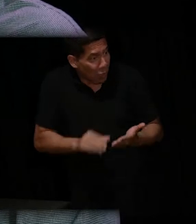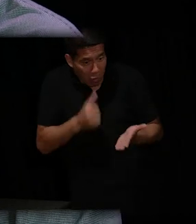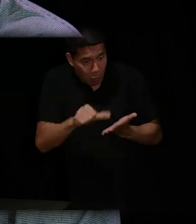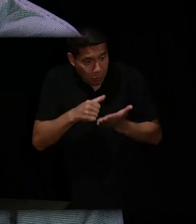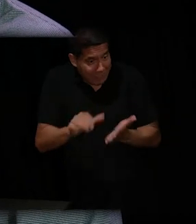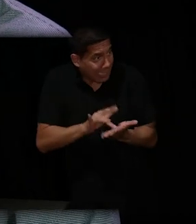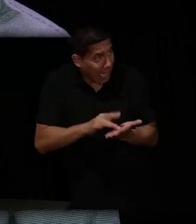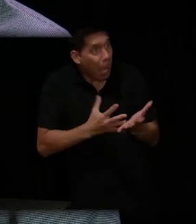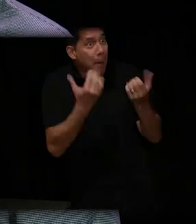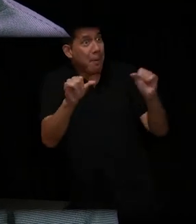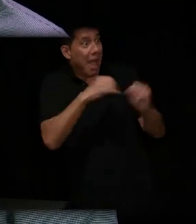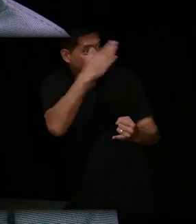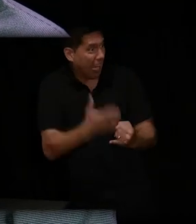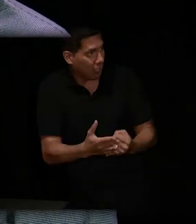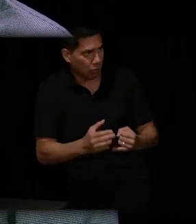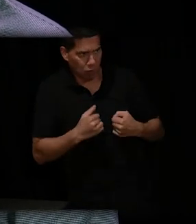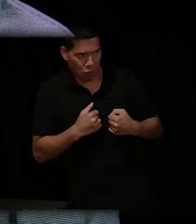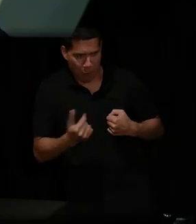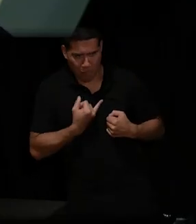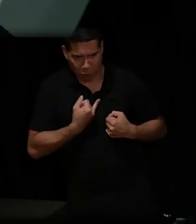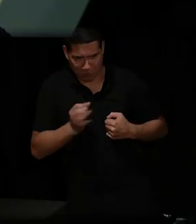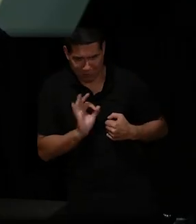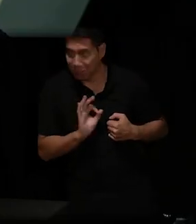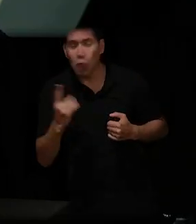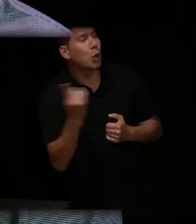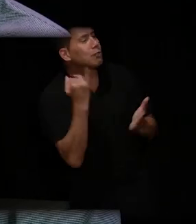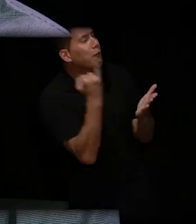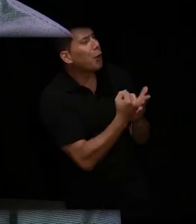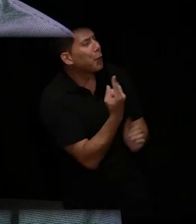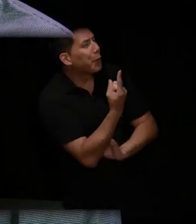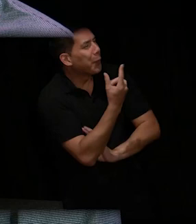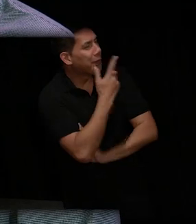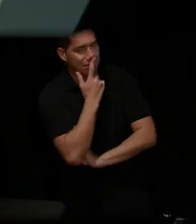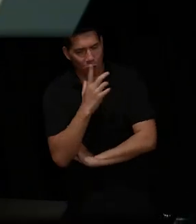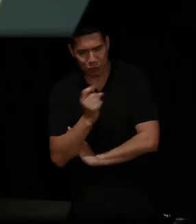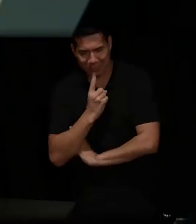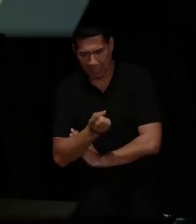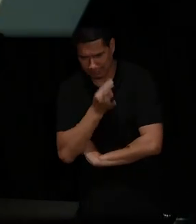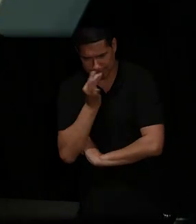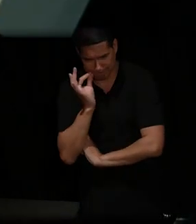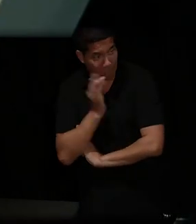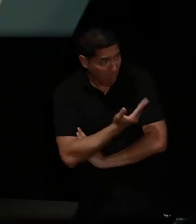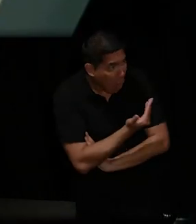that early, so that's not my fault. Yeah. Whose fault was that? I shouldn't say. Go on. We're a long way away. And some of my friends